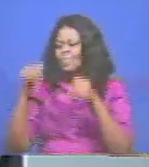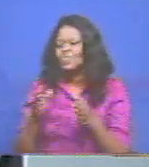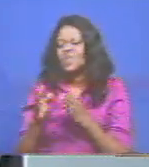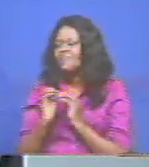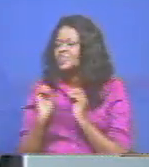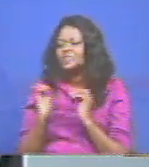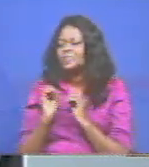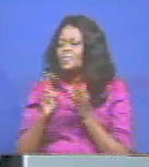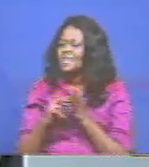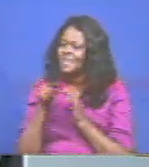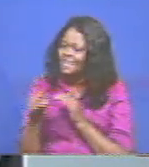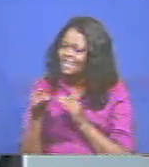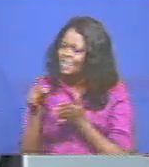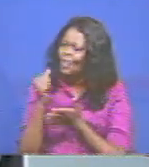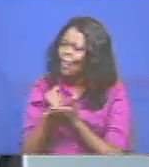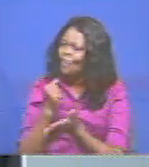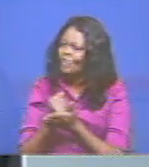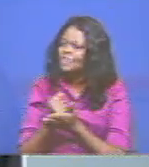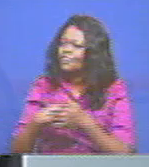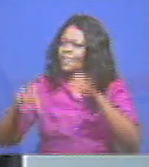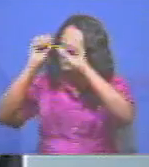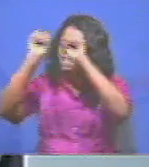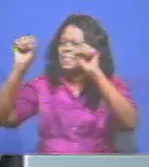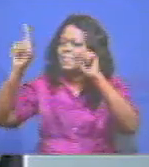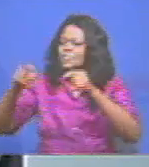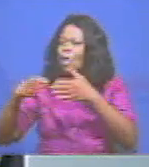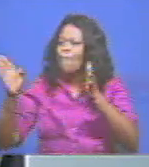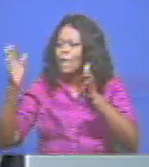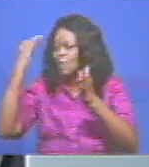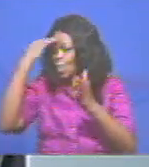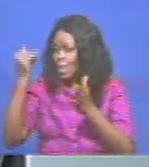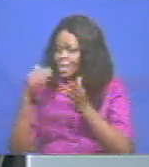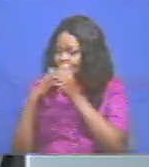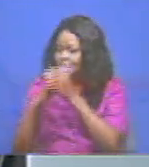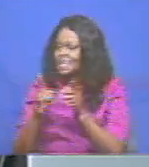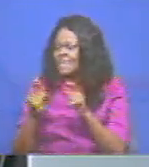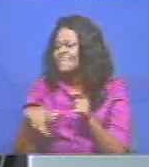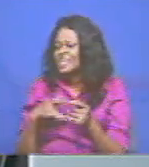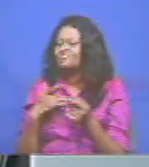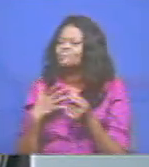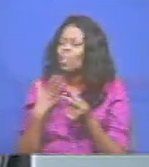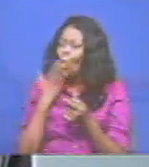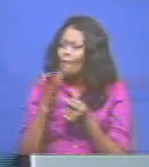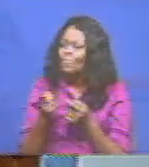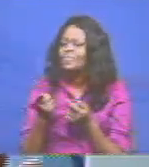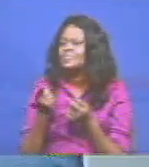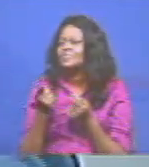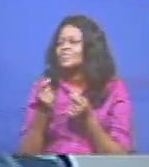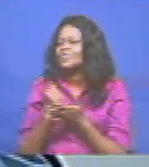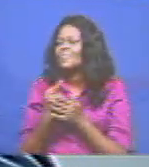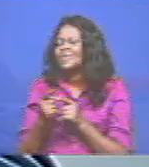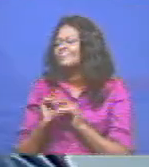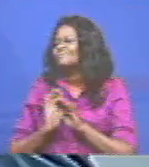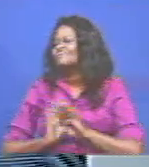it is that particular office of the head of state yes. which should open so uh-huh. that at least this leadership can feel warmth of that office. Mm-hmm. But when you leave them out